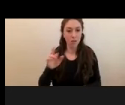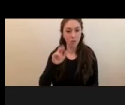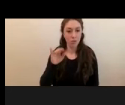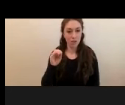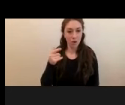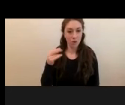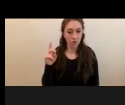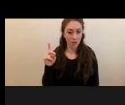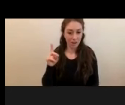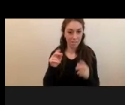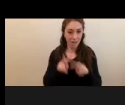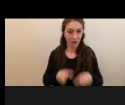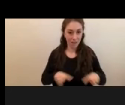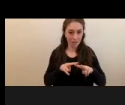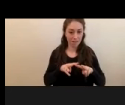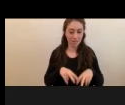And we serve over